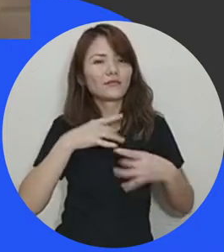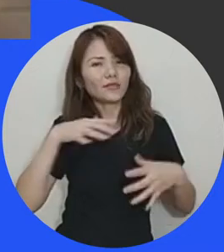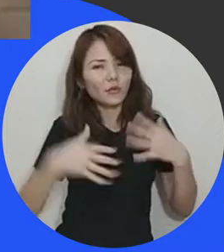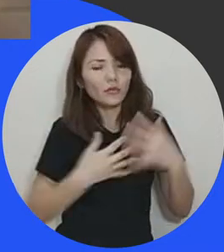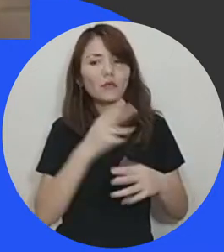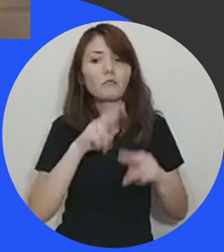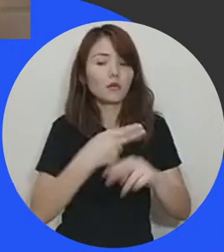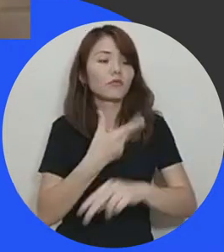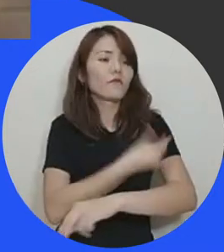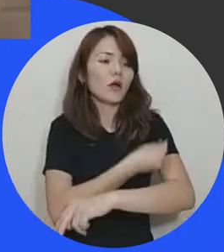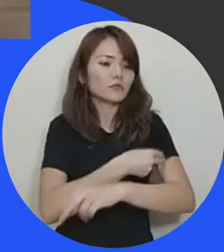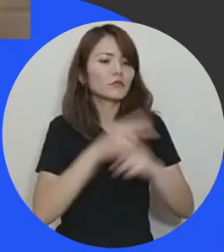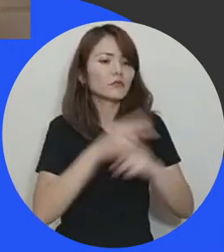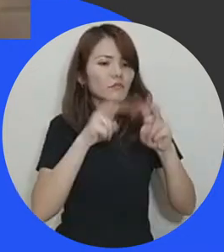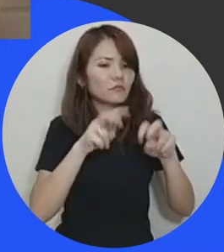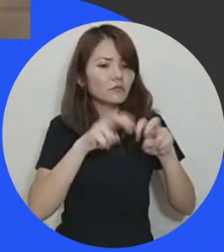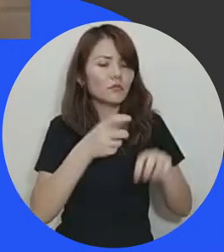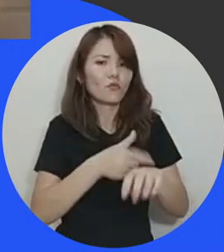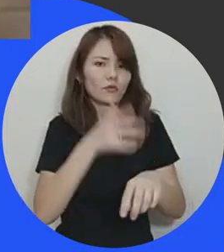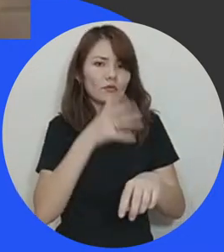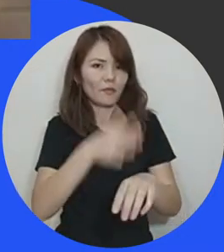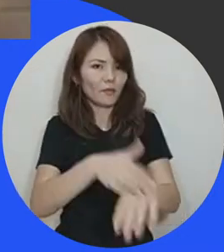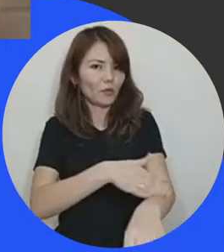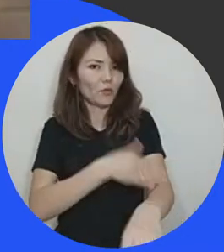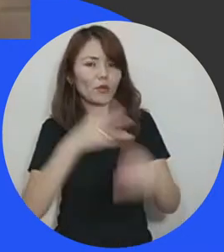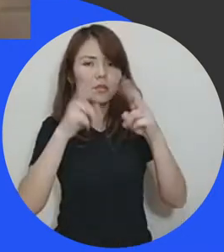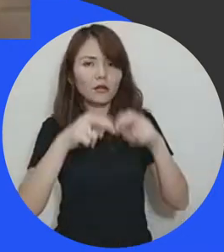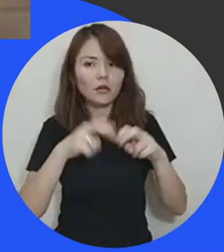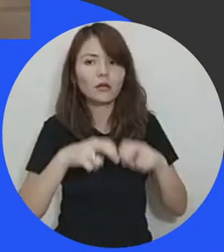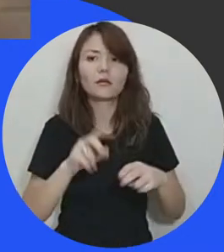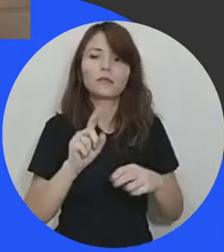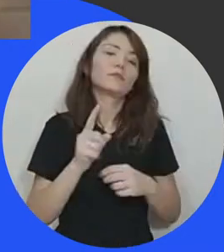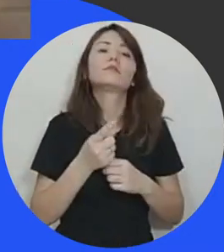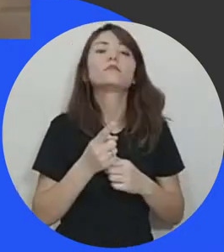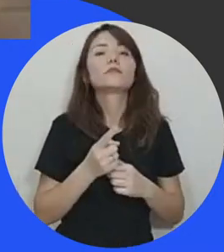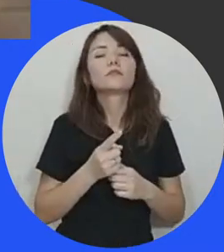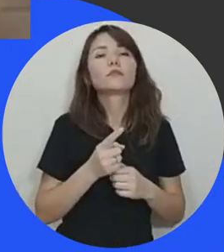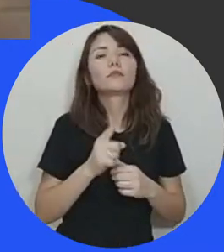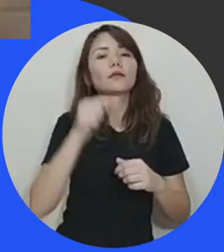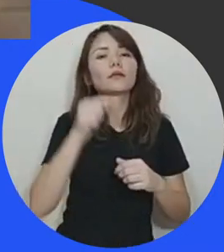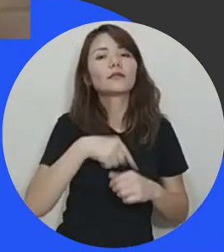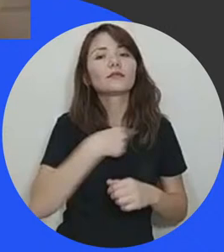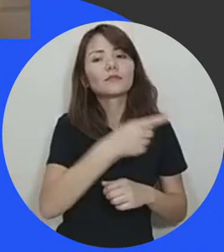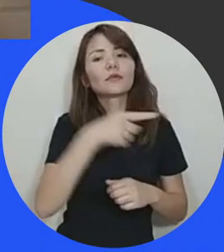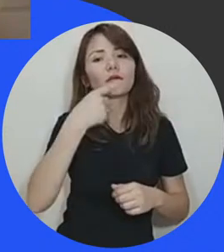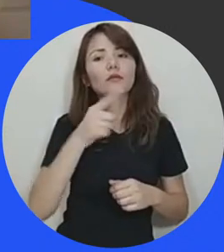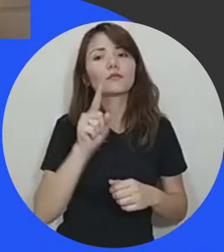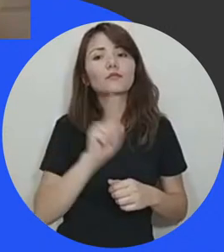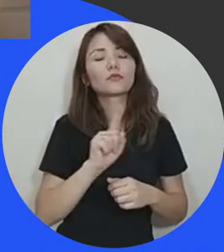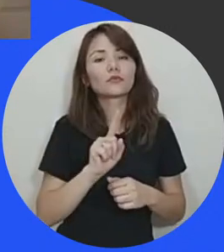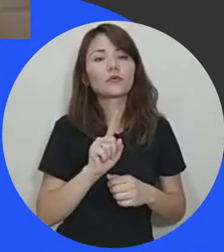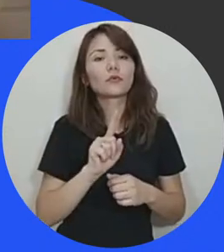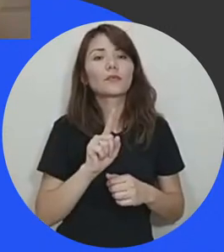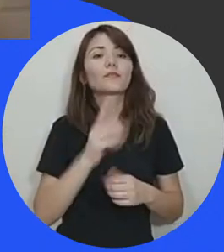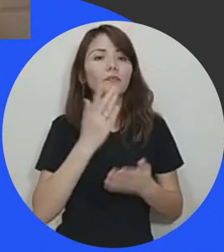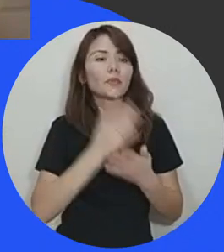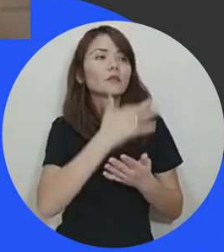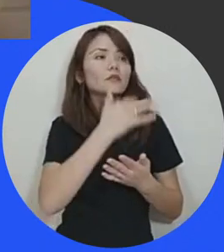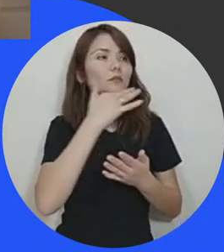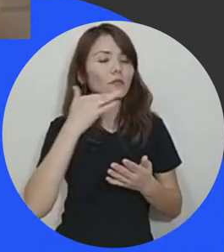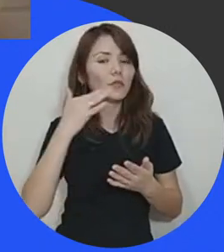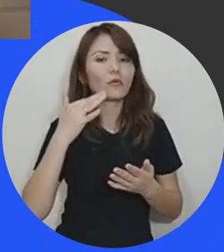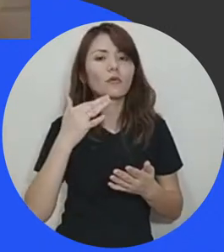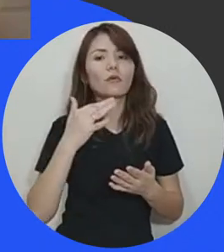gut feeling is based on what's been out there, I think the first sort of mass vaccinations will probably be in the first half of next